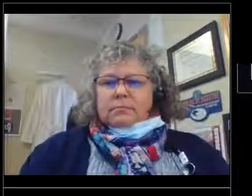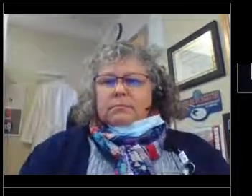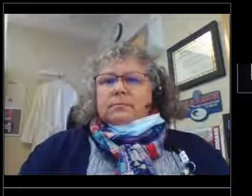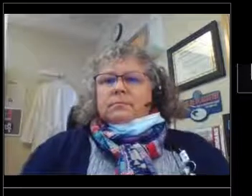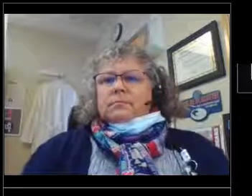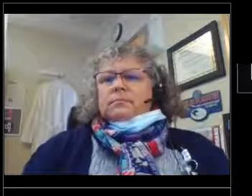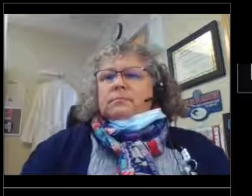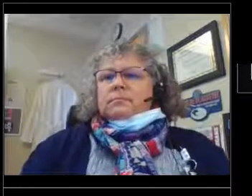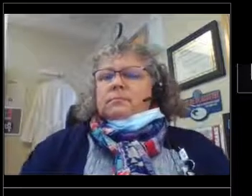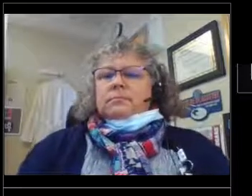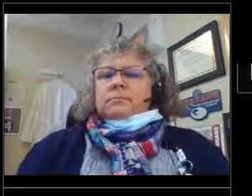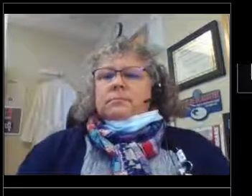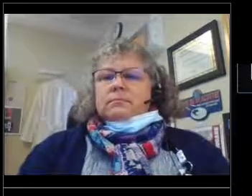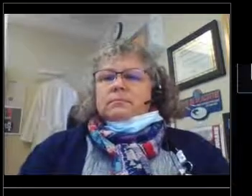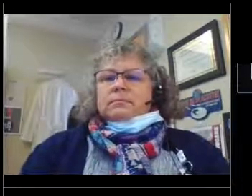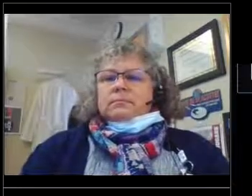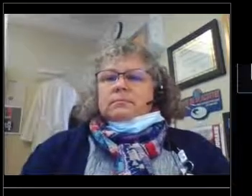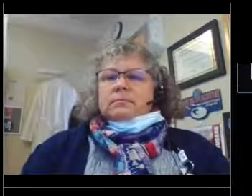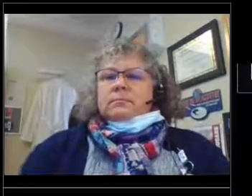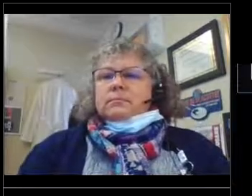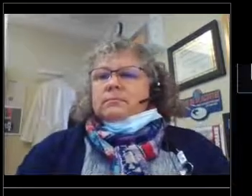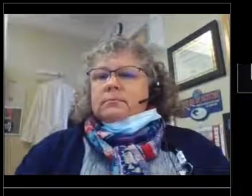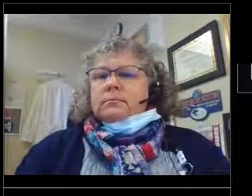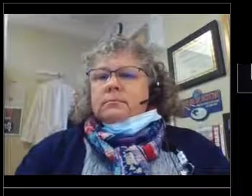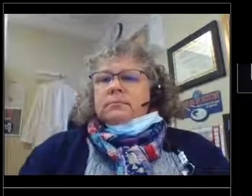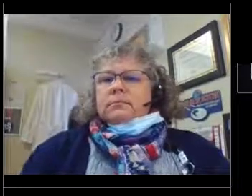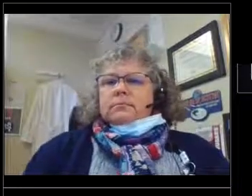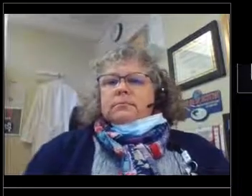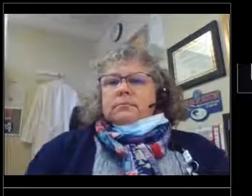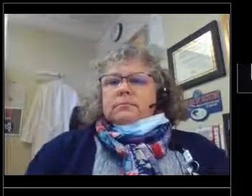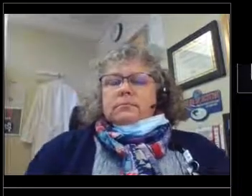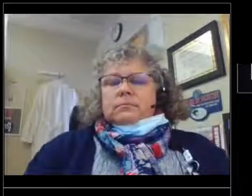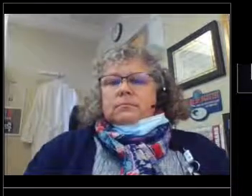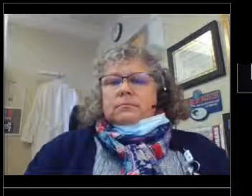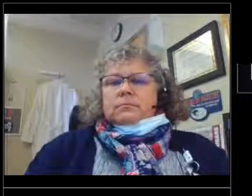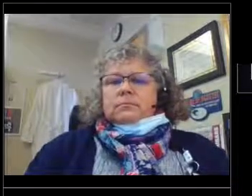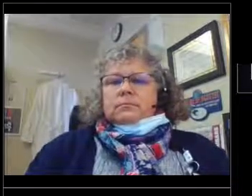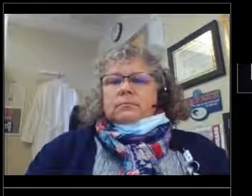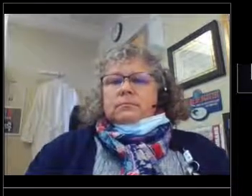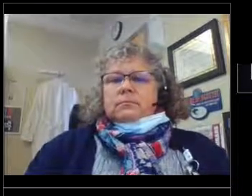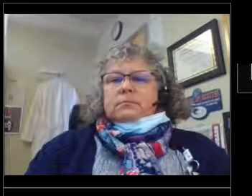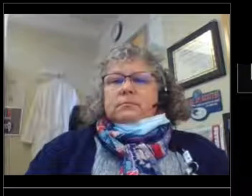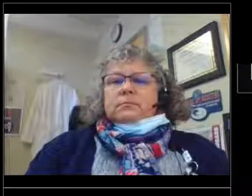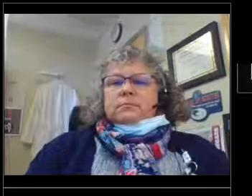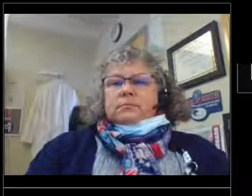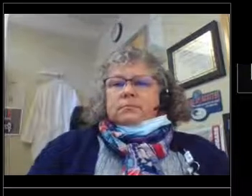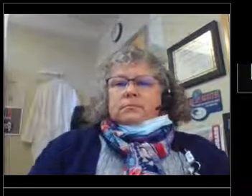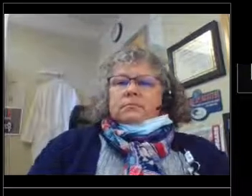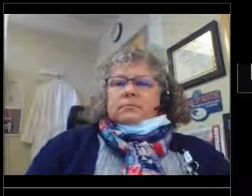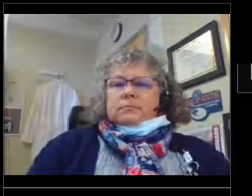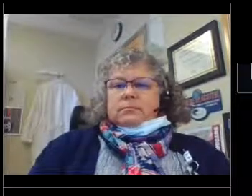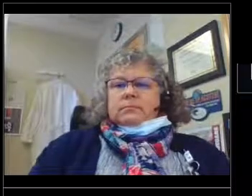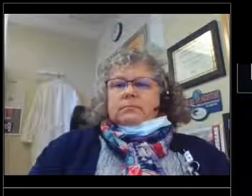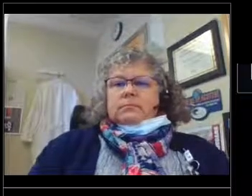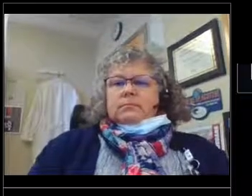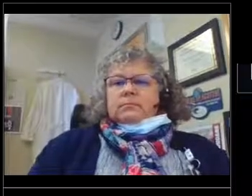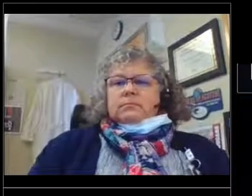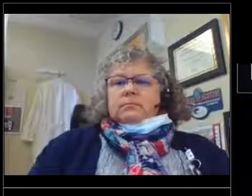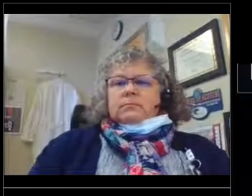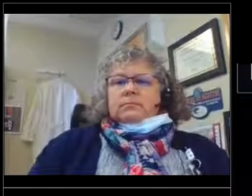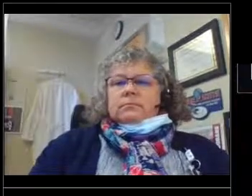our learning events to be as interactive as possible, so please feel free to use our social media platforms to share what you've learned and keep the conversation